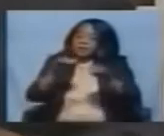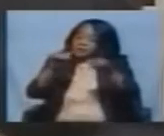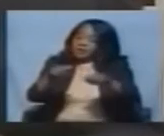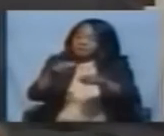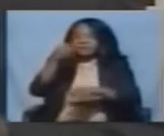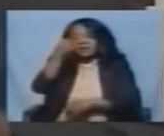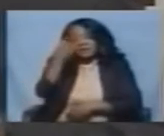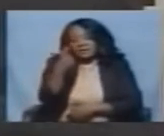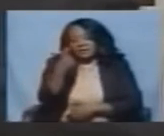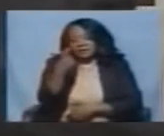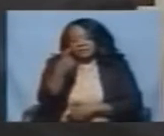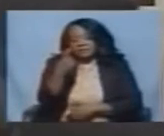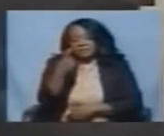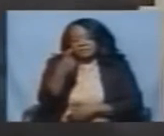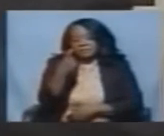to understand